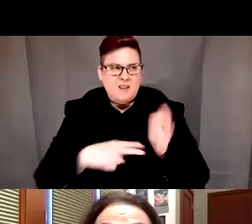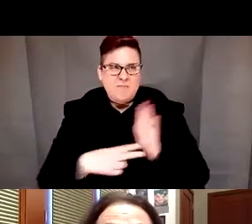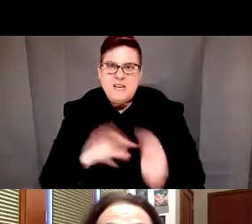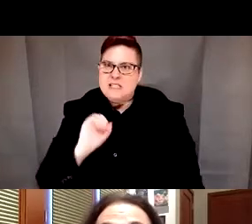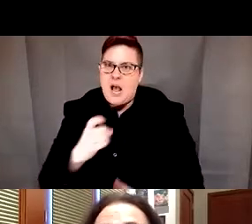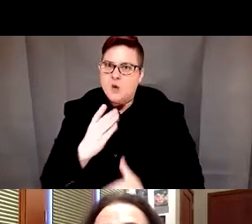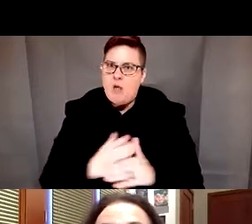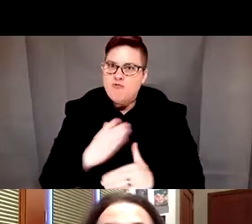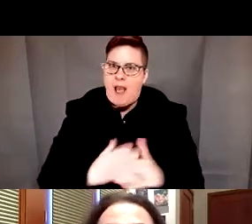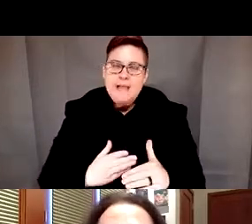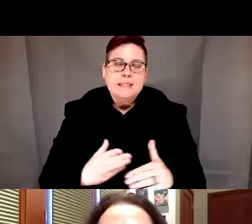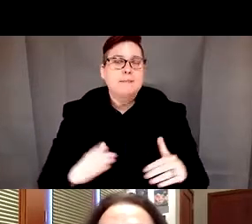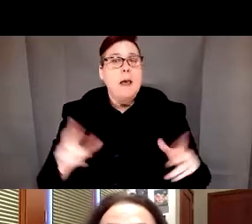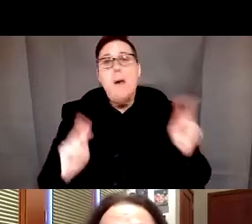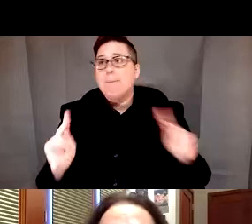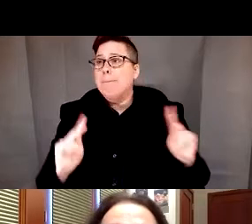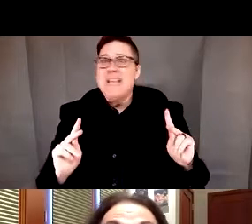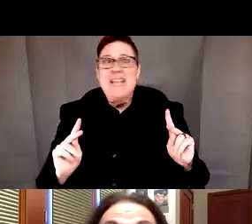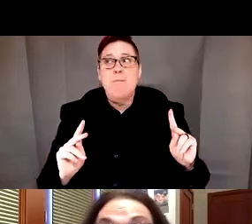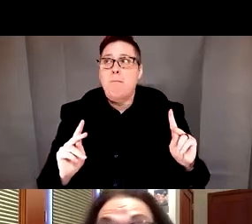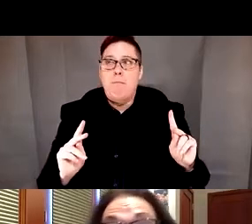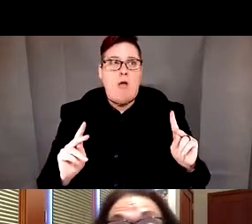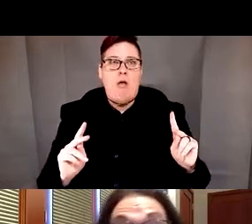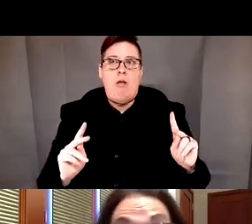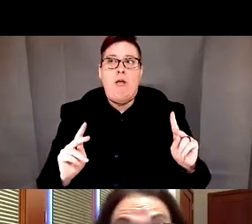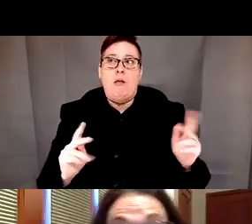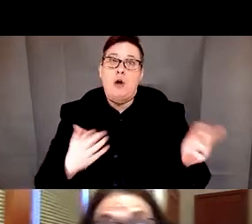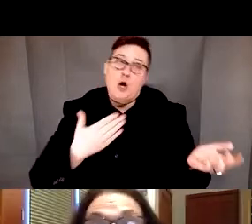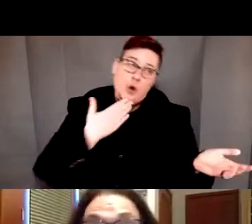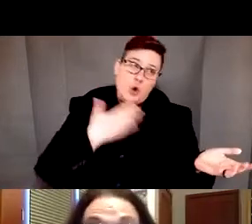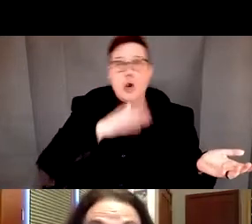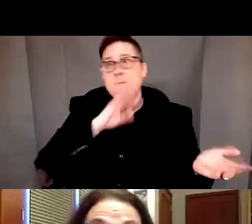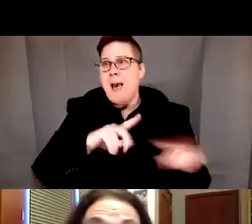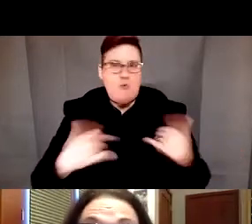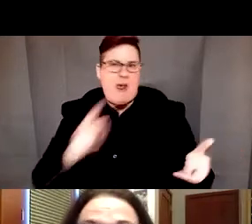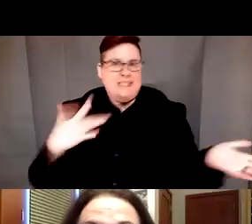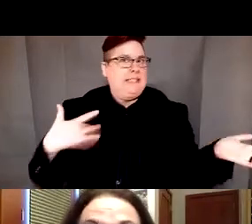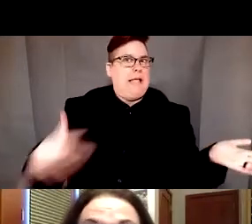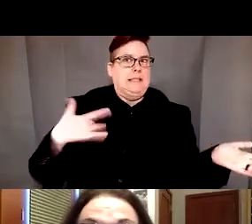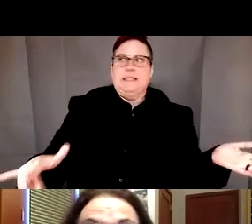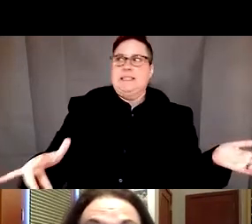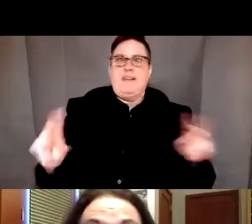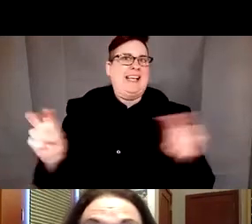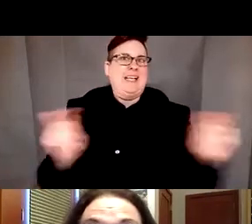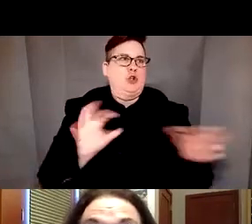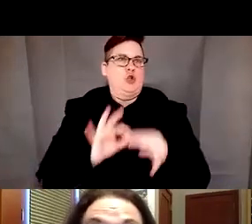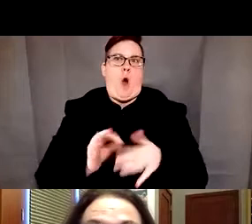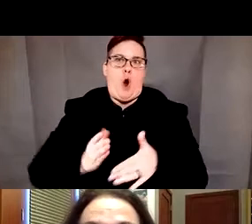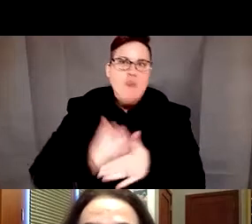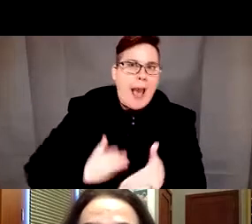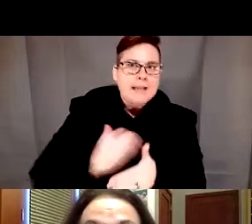is. People, for better or worse, are extremely sensitive to any kinds of issues of harassment